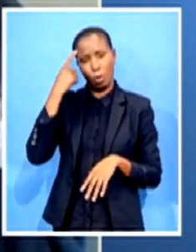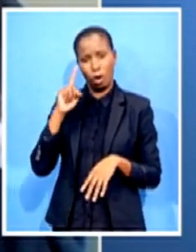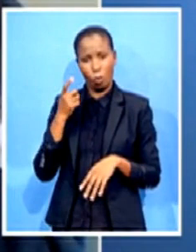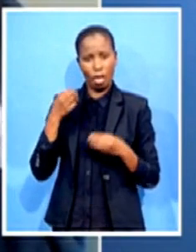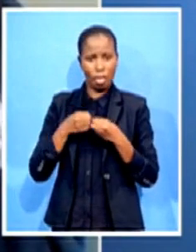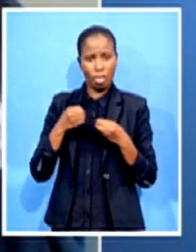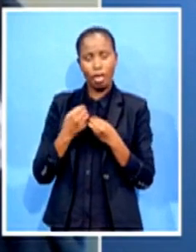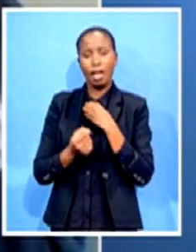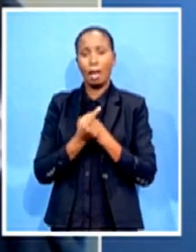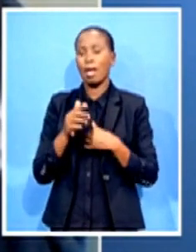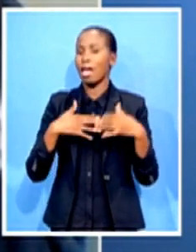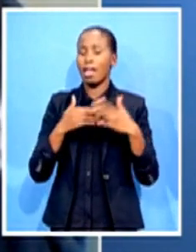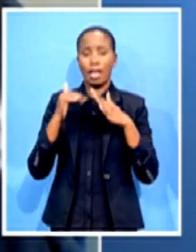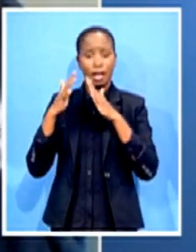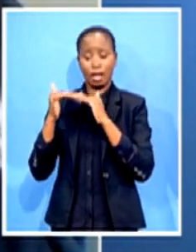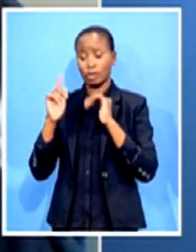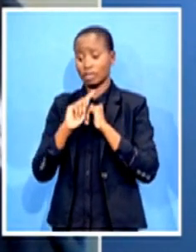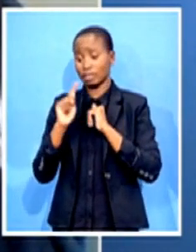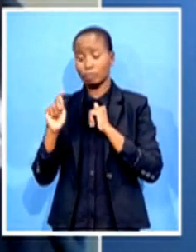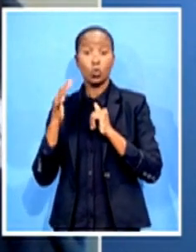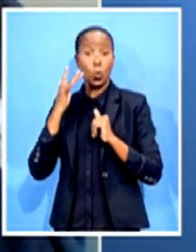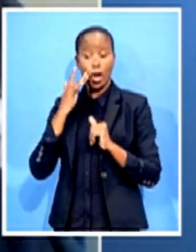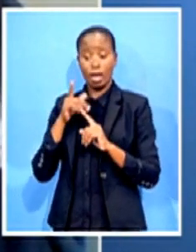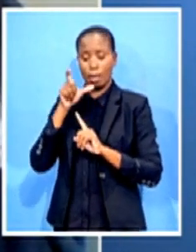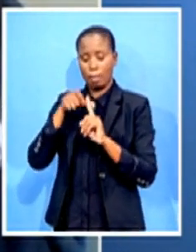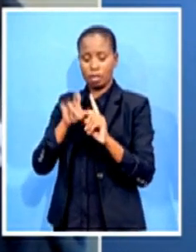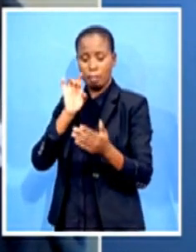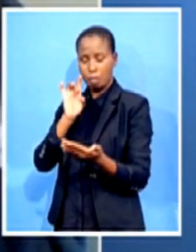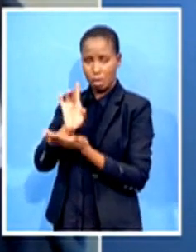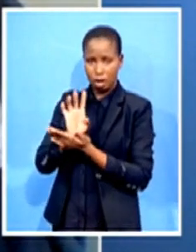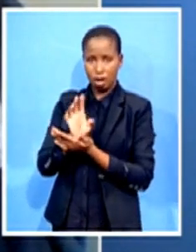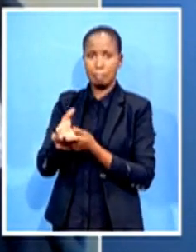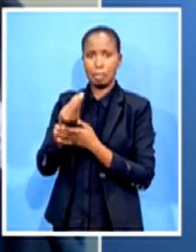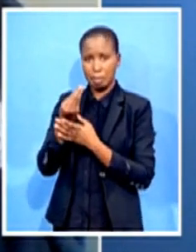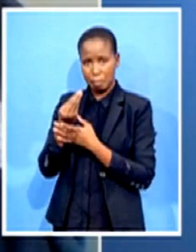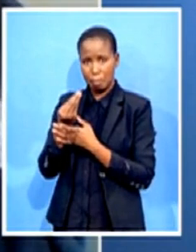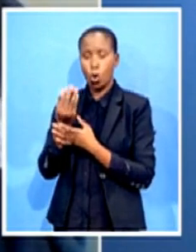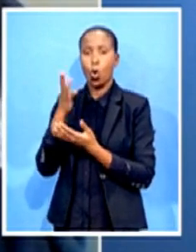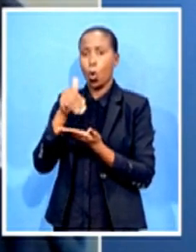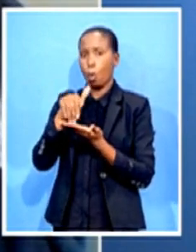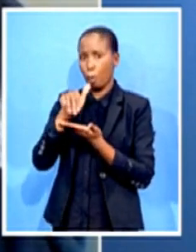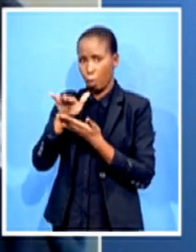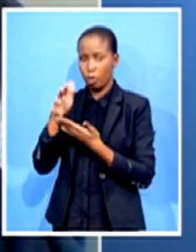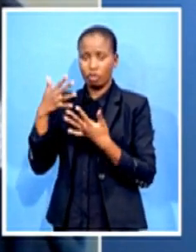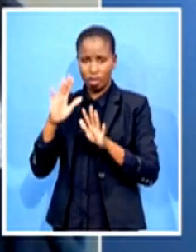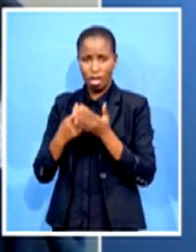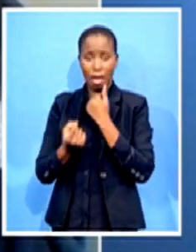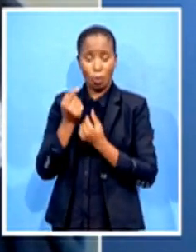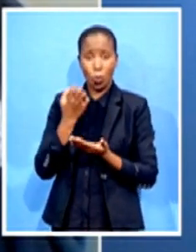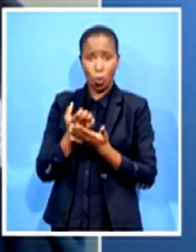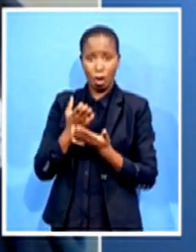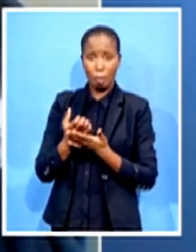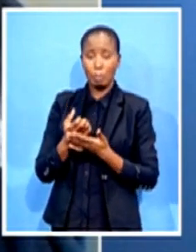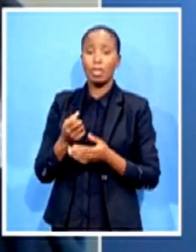get retrenched or the economic meltdown happens, the first cut they would make is that they